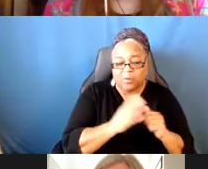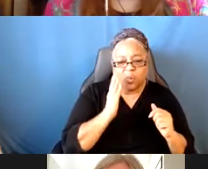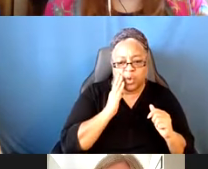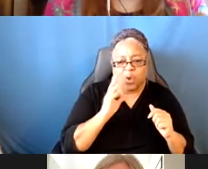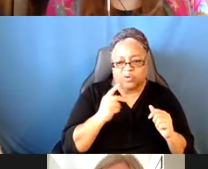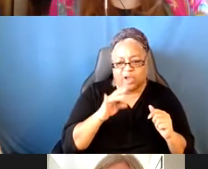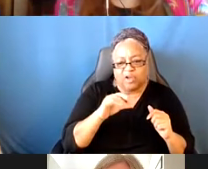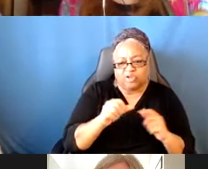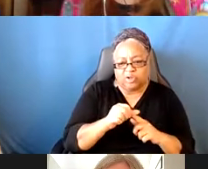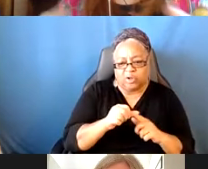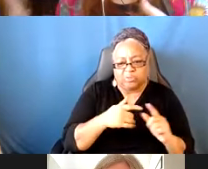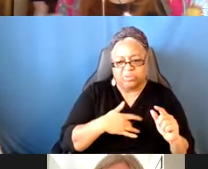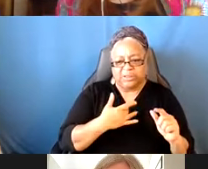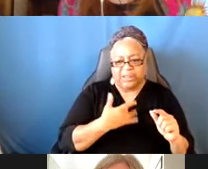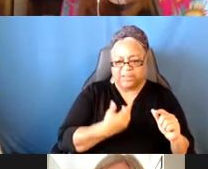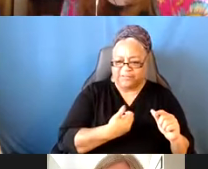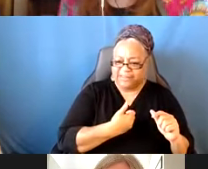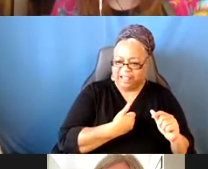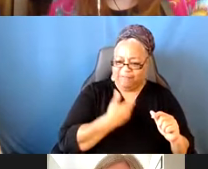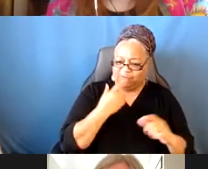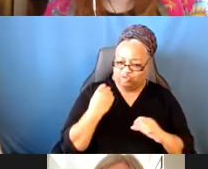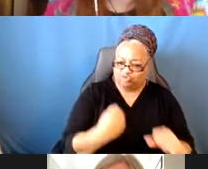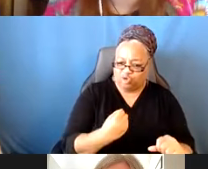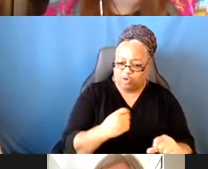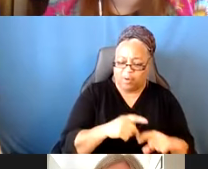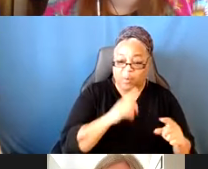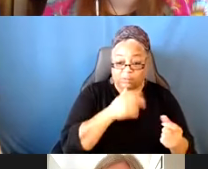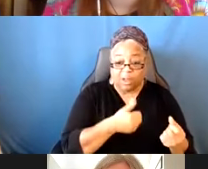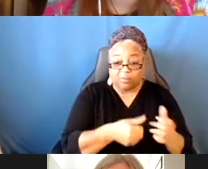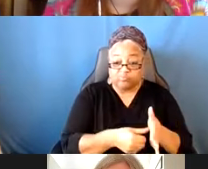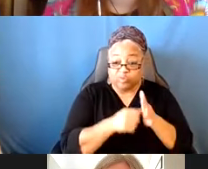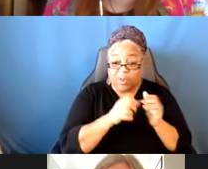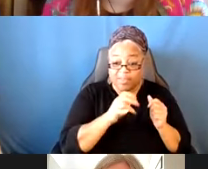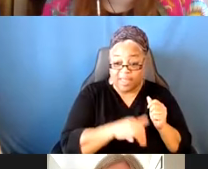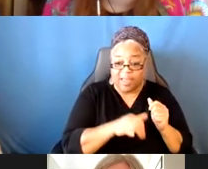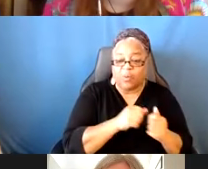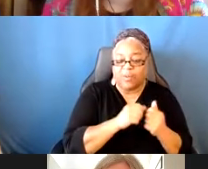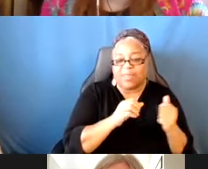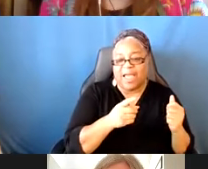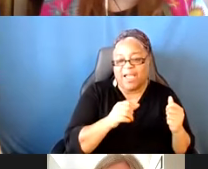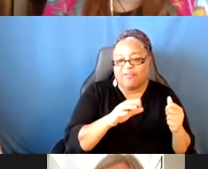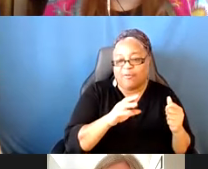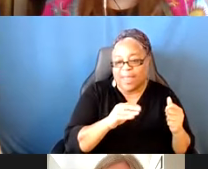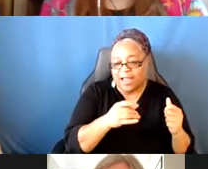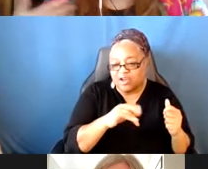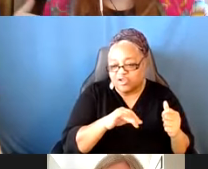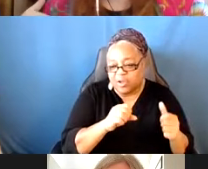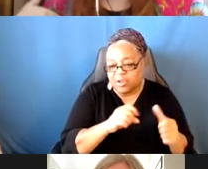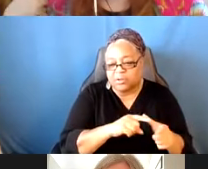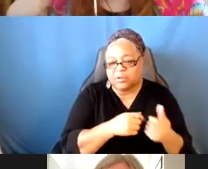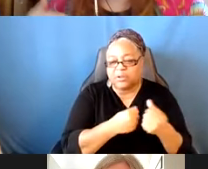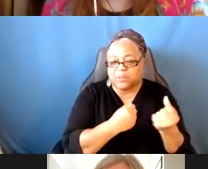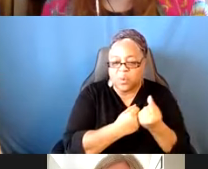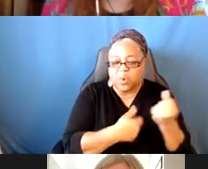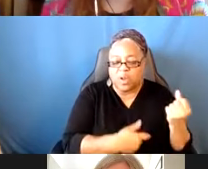self, but we can always reinforce that more with affirmations and a good support system. We know she's kind of